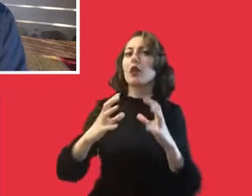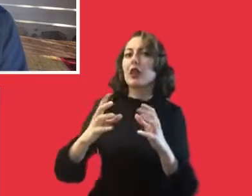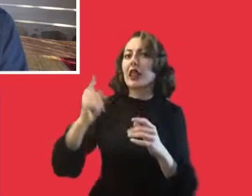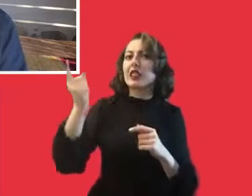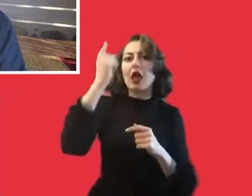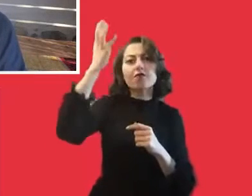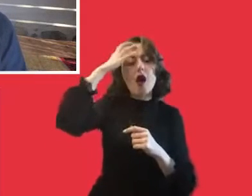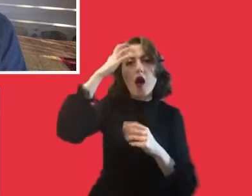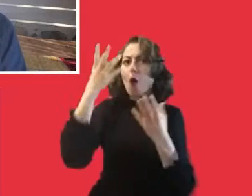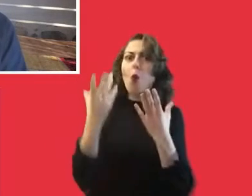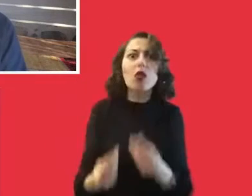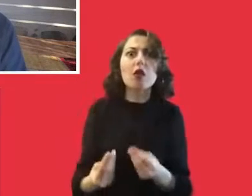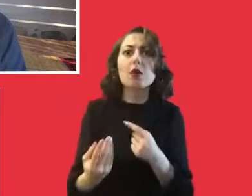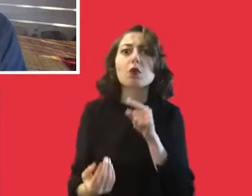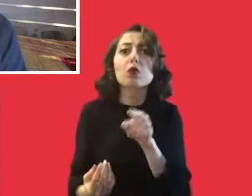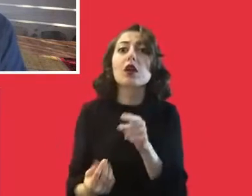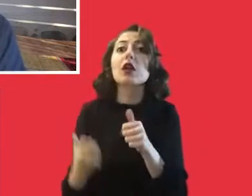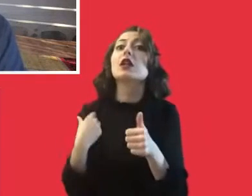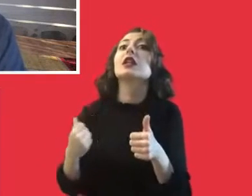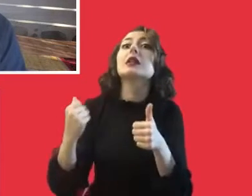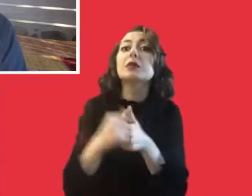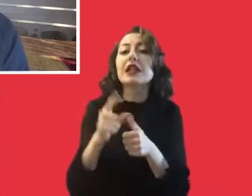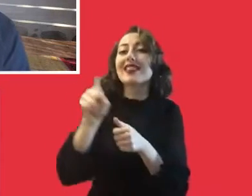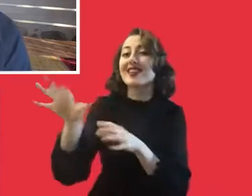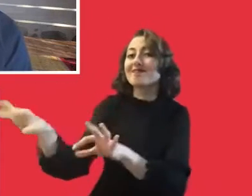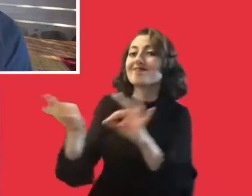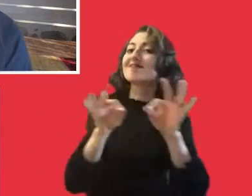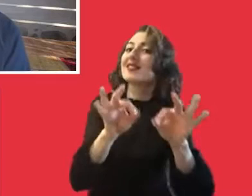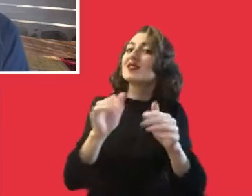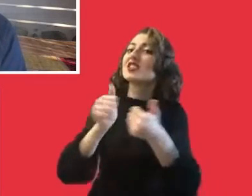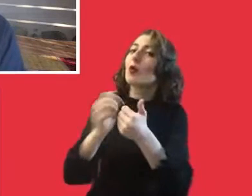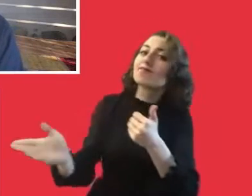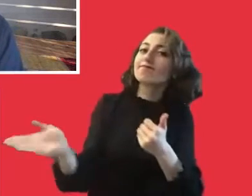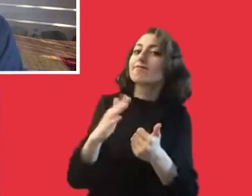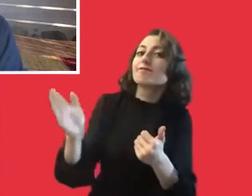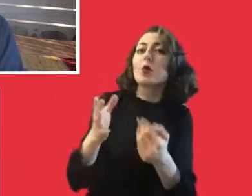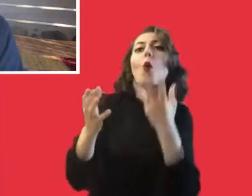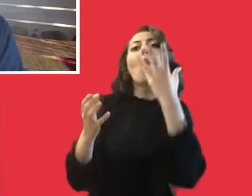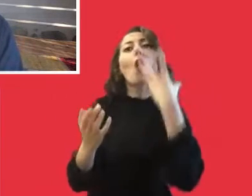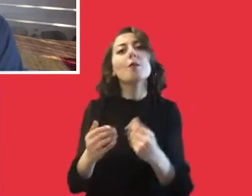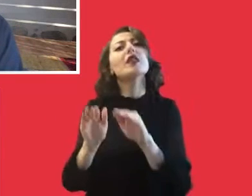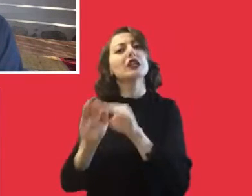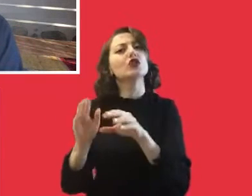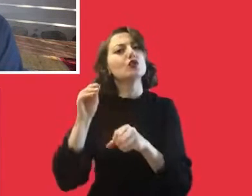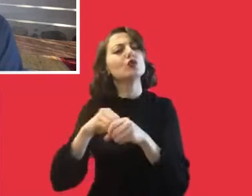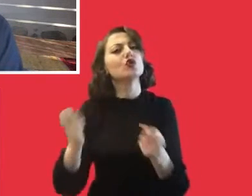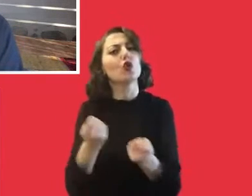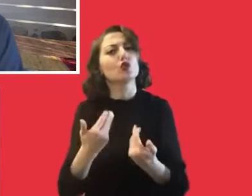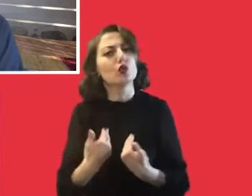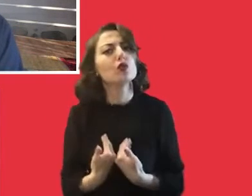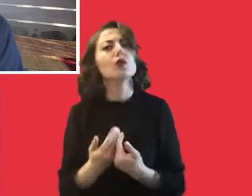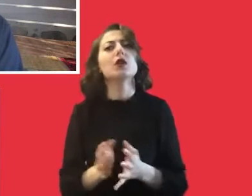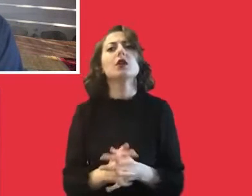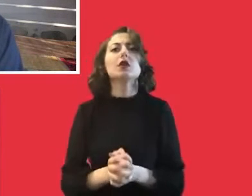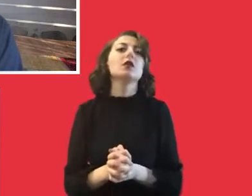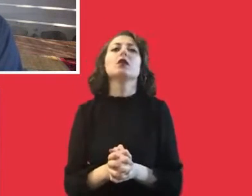the ball for the first time. And we want those ladies, we want those women to be in the field and to